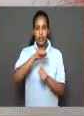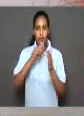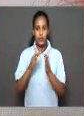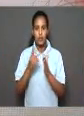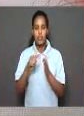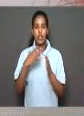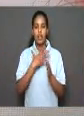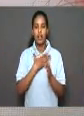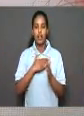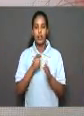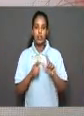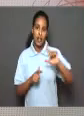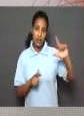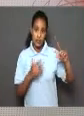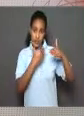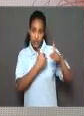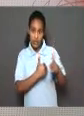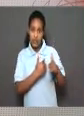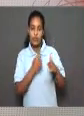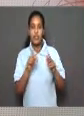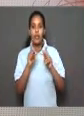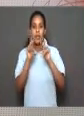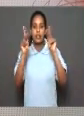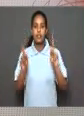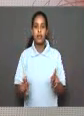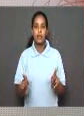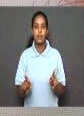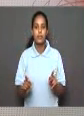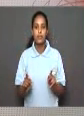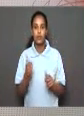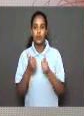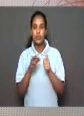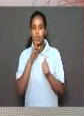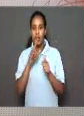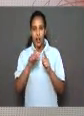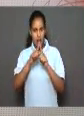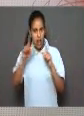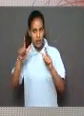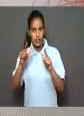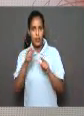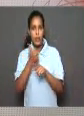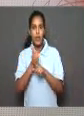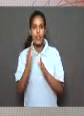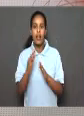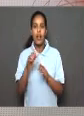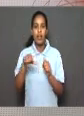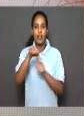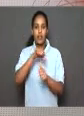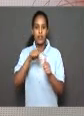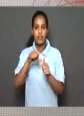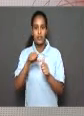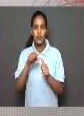Atoms of the elements on the left side of the periodic table, which are large metal